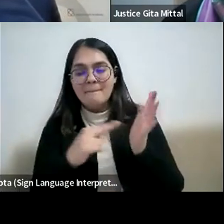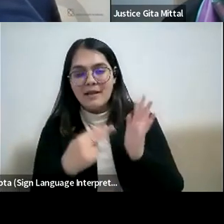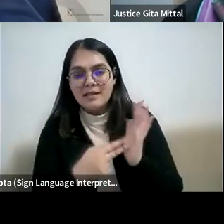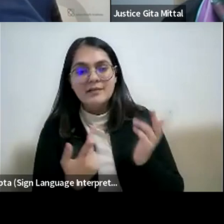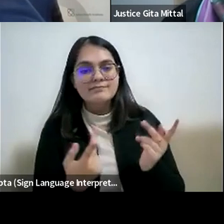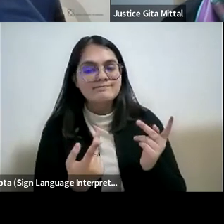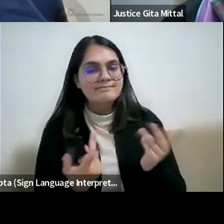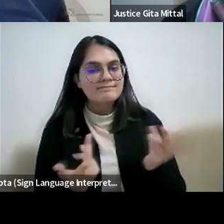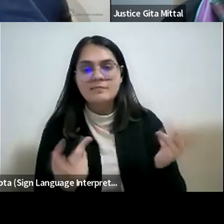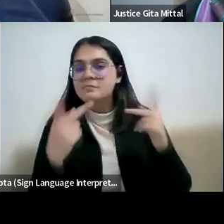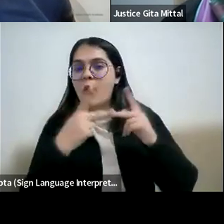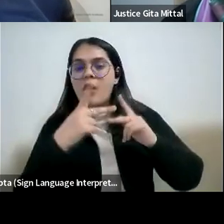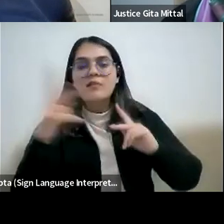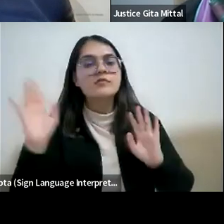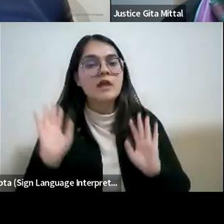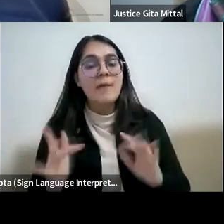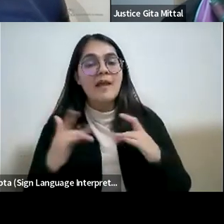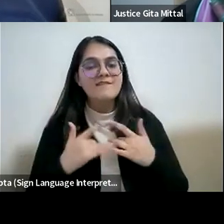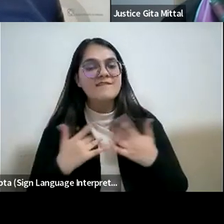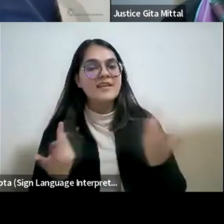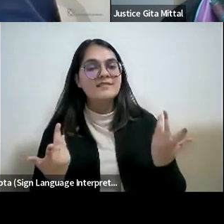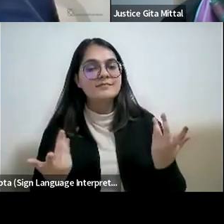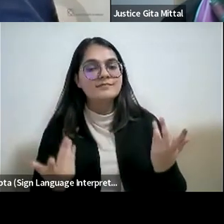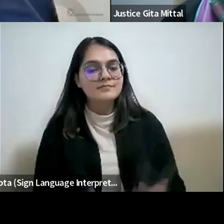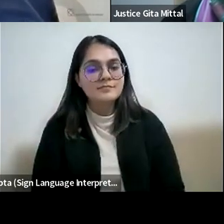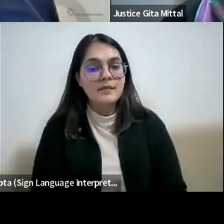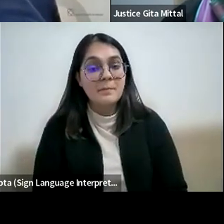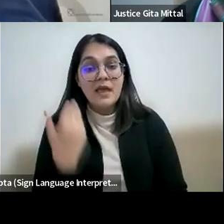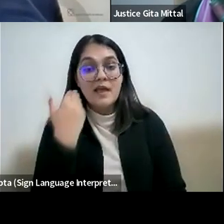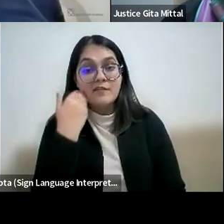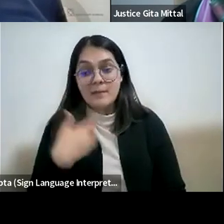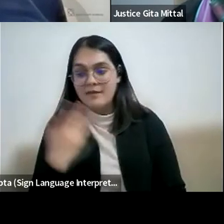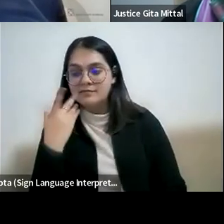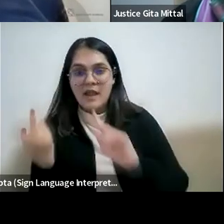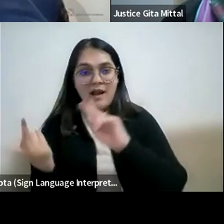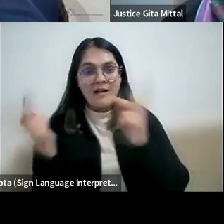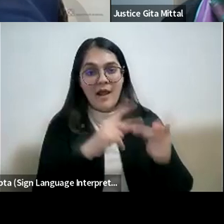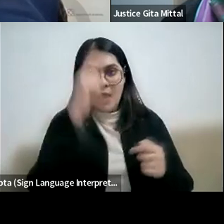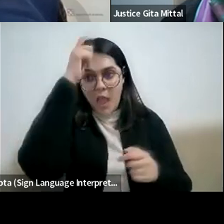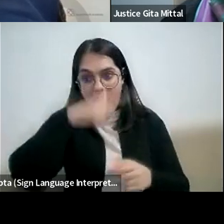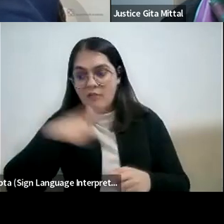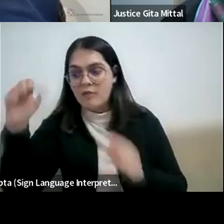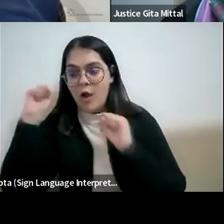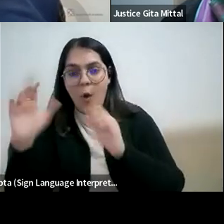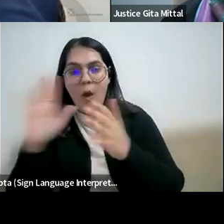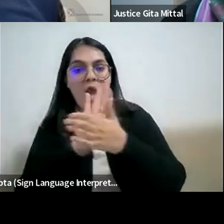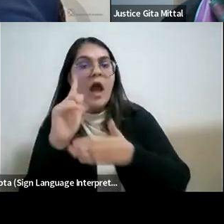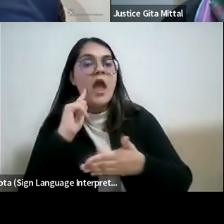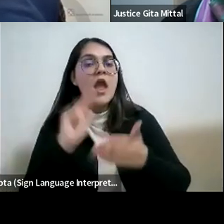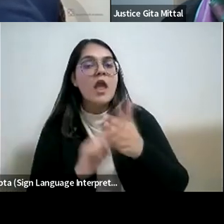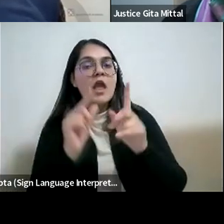very different feeling. Let me put it that way. When you sort of translate it into Hindustani, in fact, I was